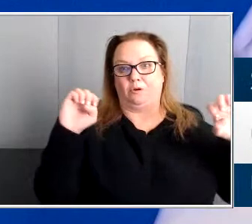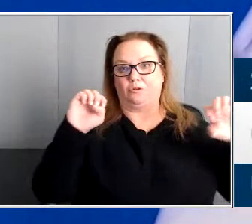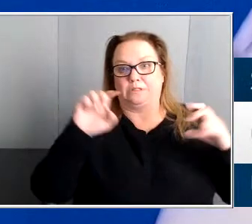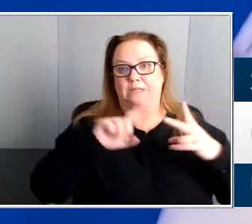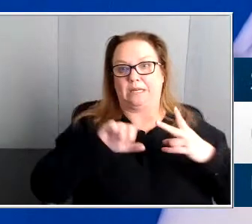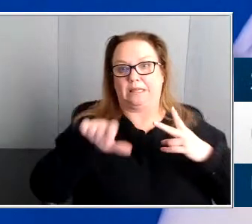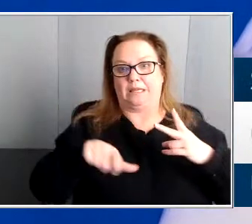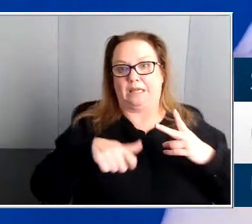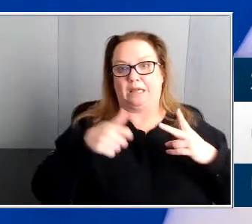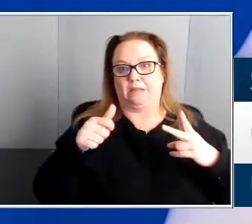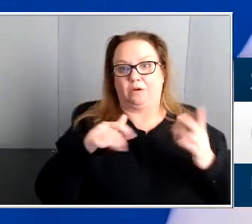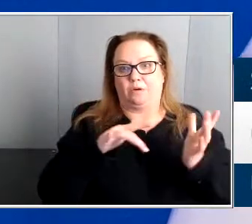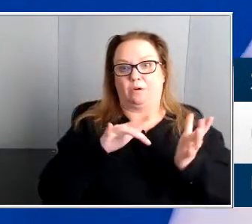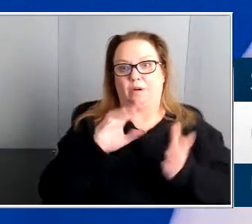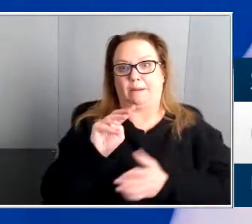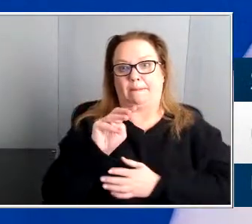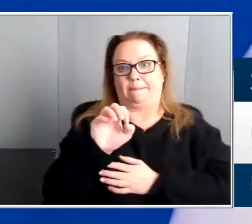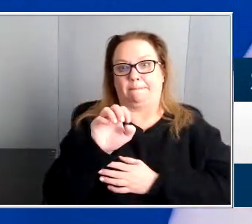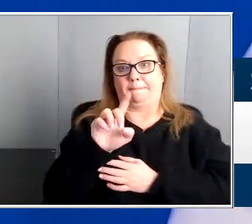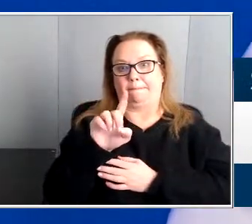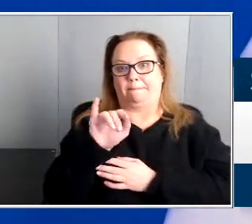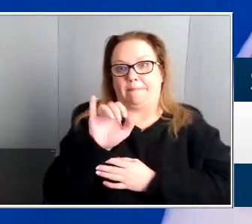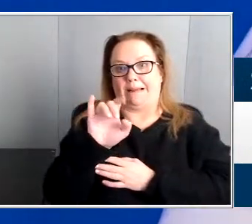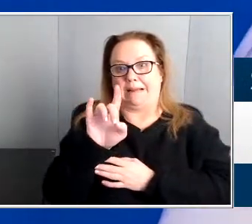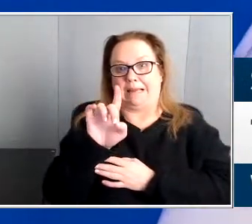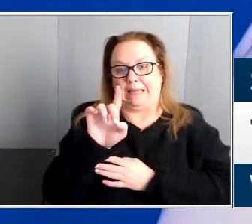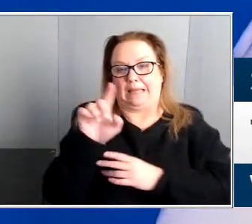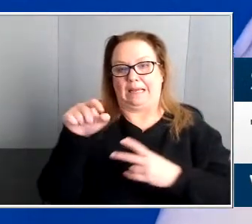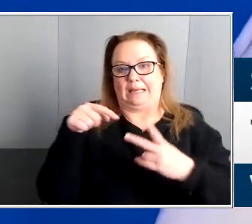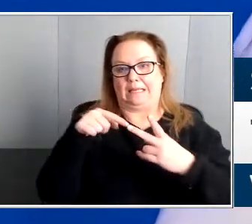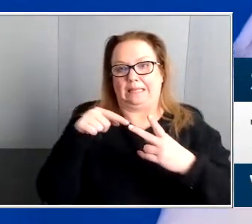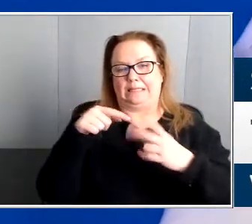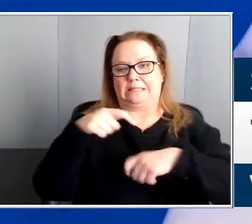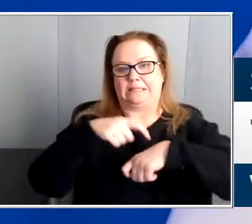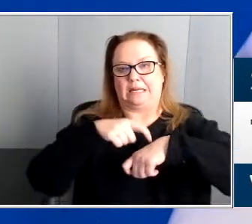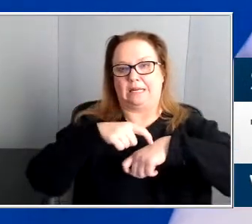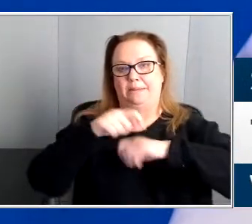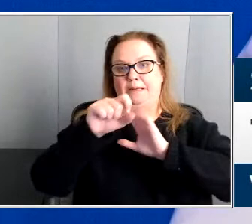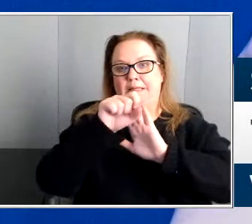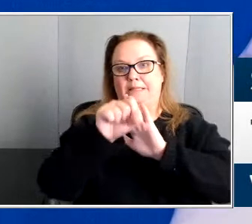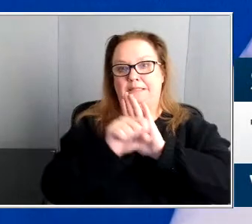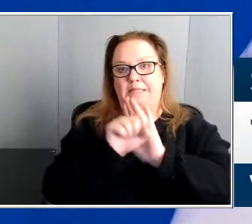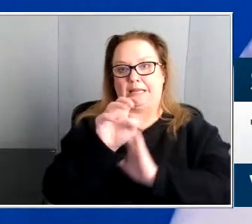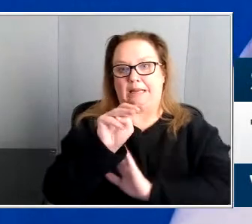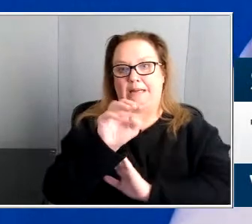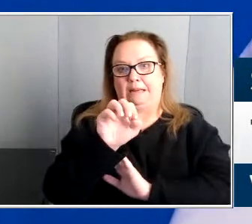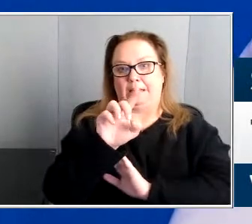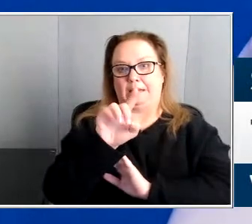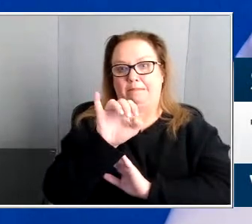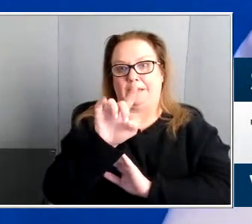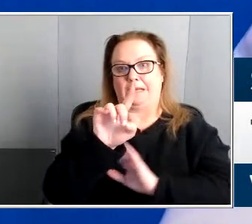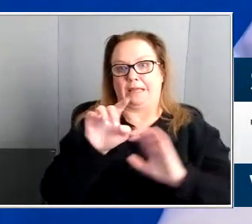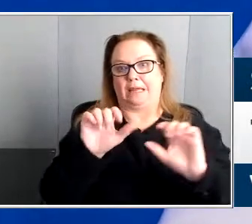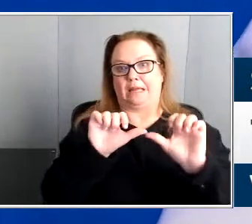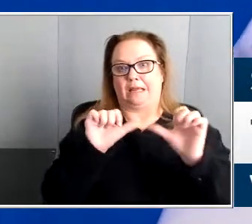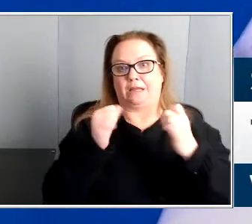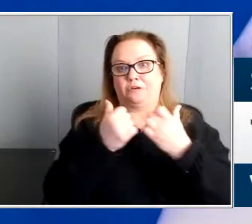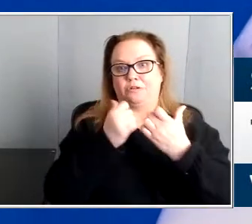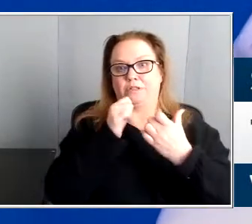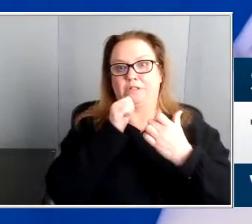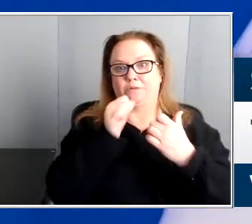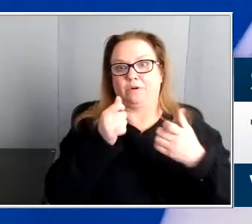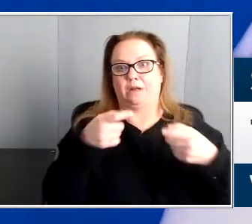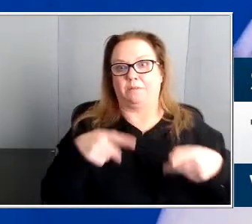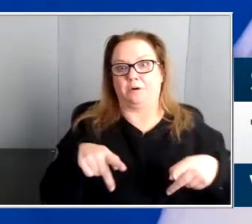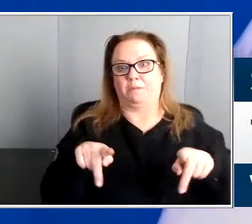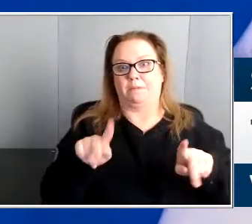be Medicaid. We know that during this time, the state Medicaid agencies were not really allowed to look at